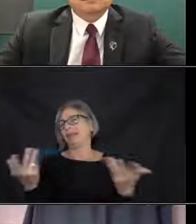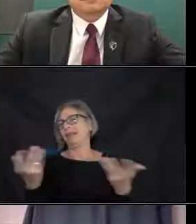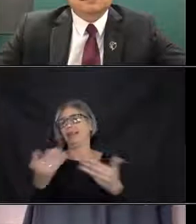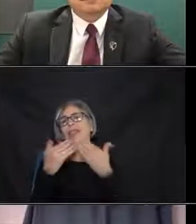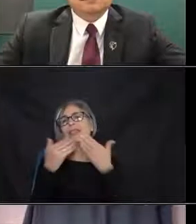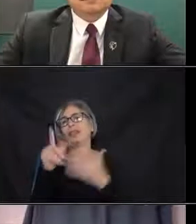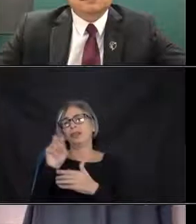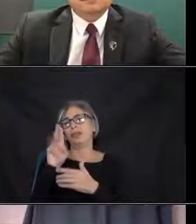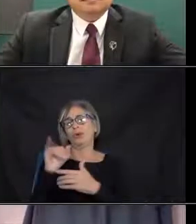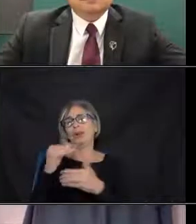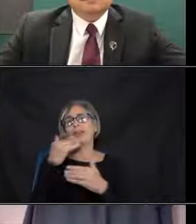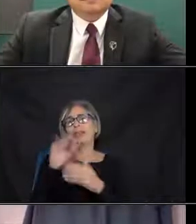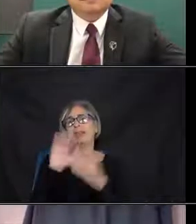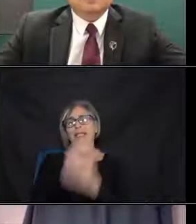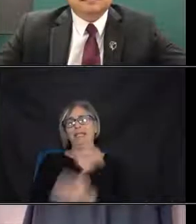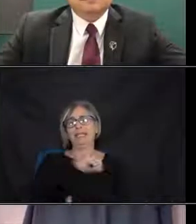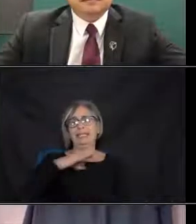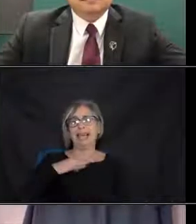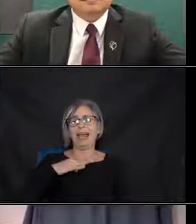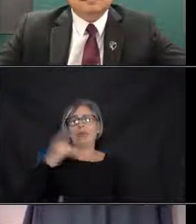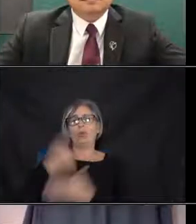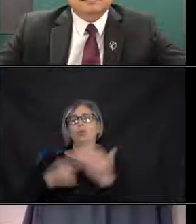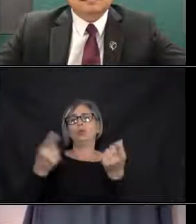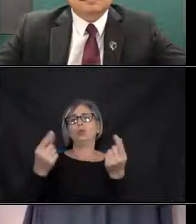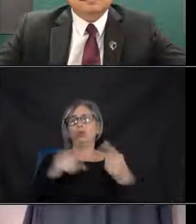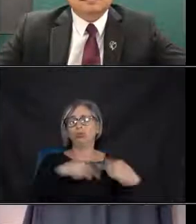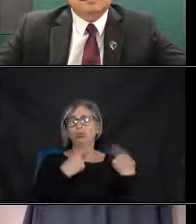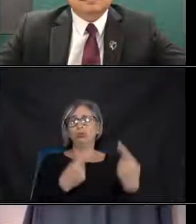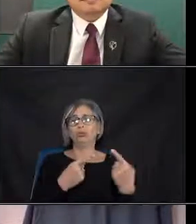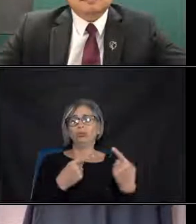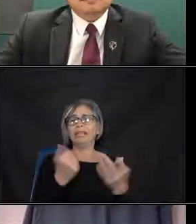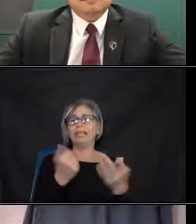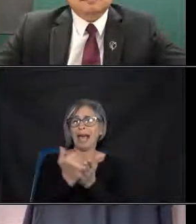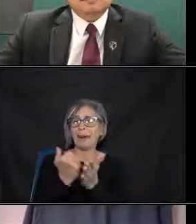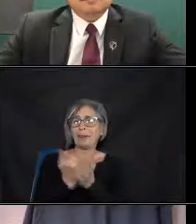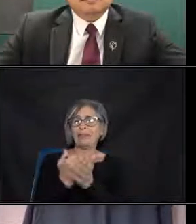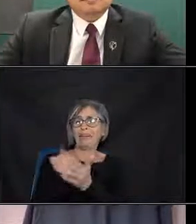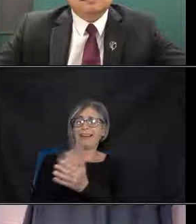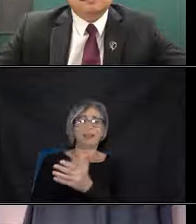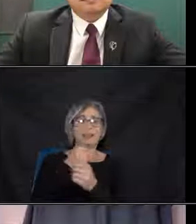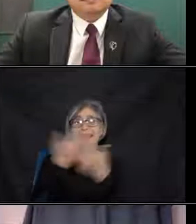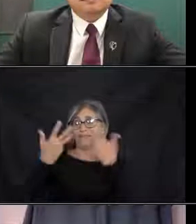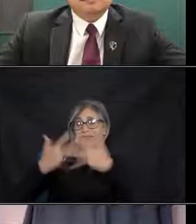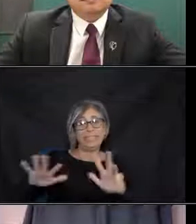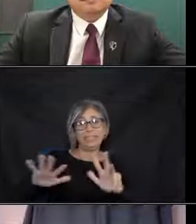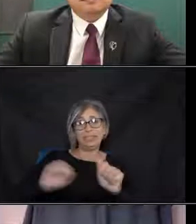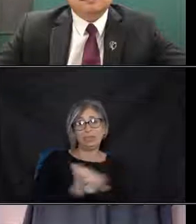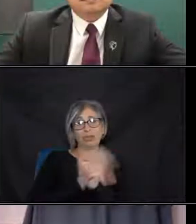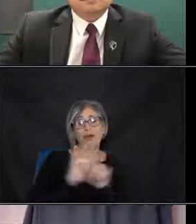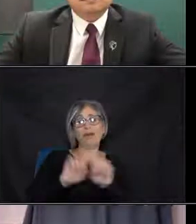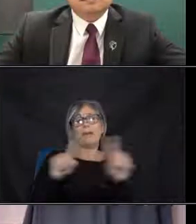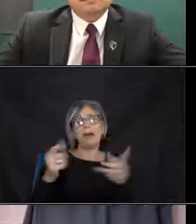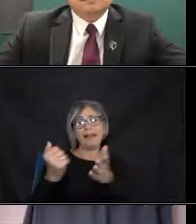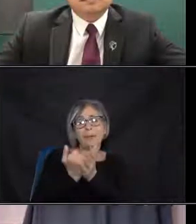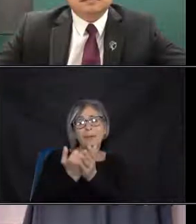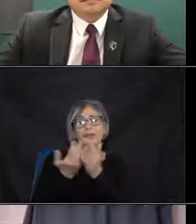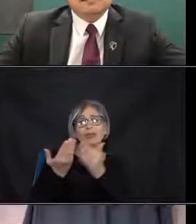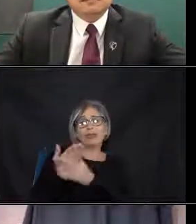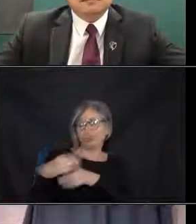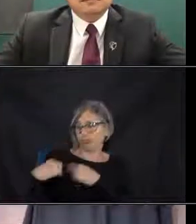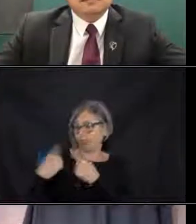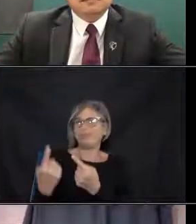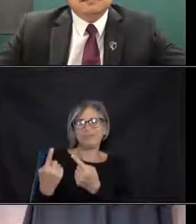you, Lori. Thank you, city staff, for all the things that you guys are doing and for having gotten us, you know, we're not all the way through it, but getting us to this point so